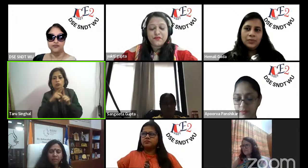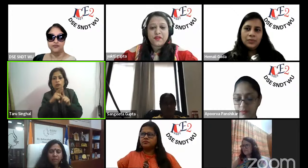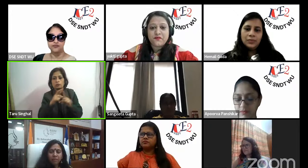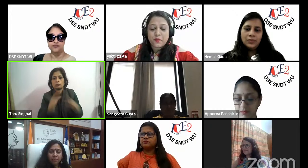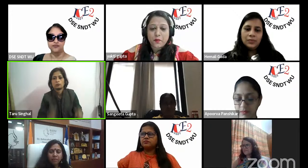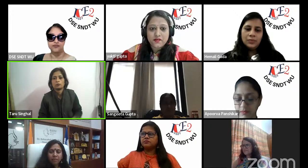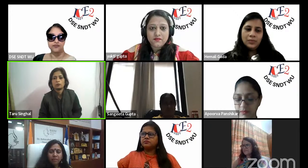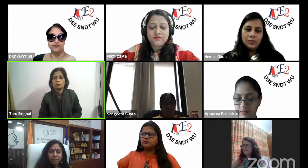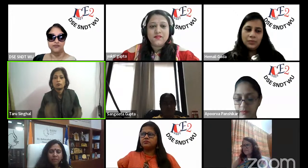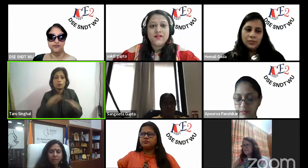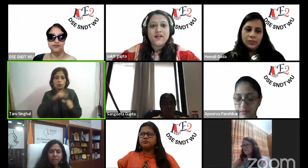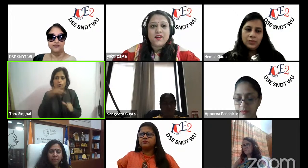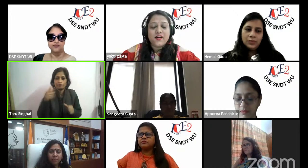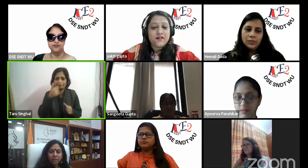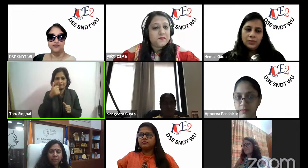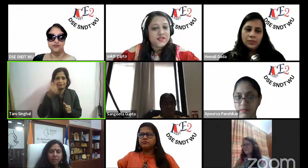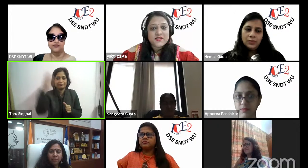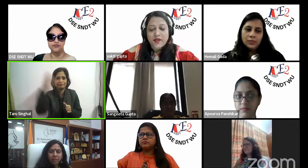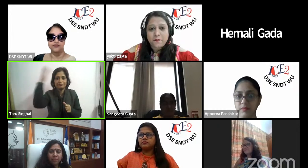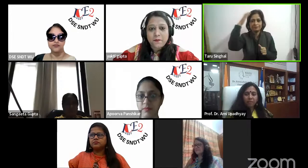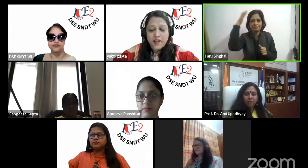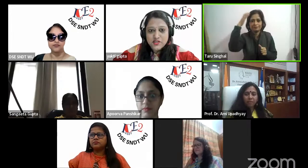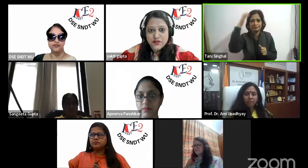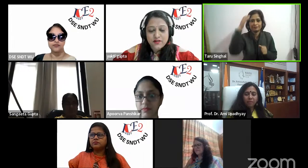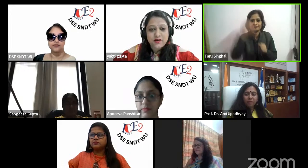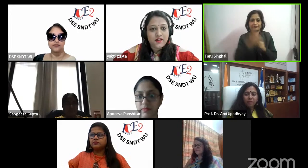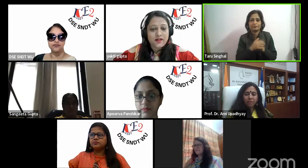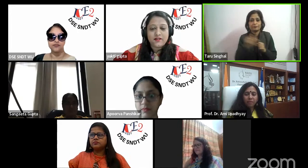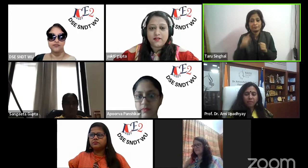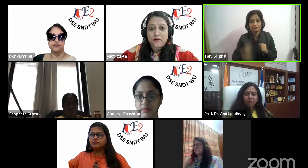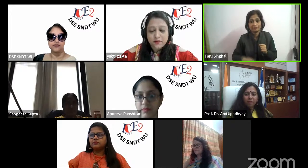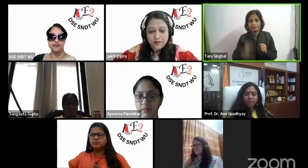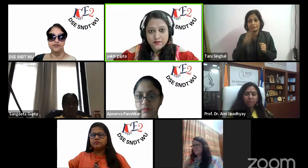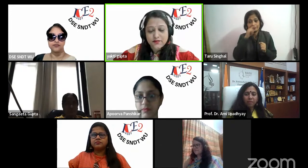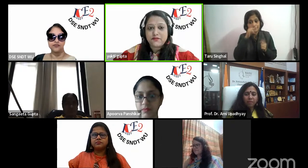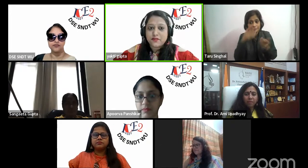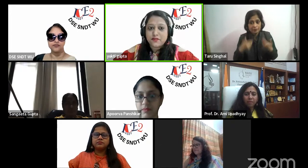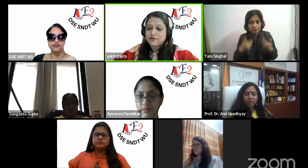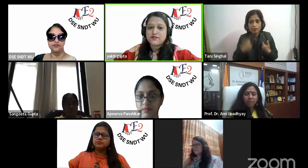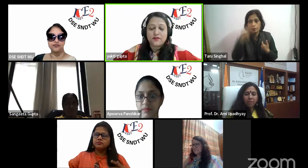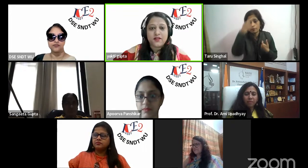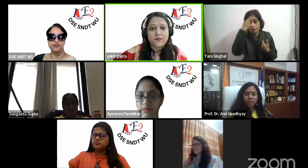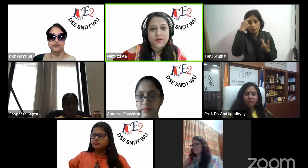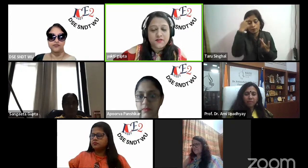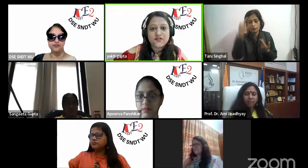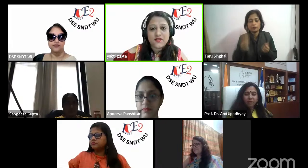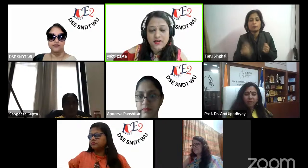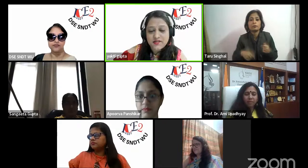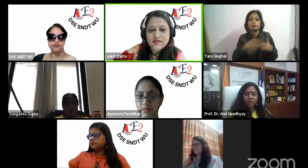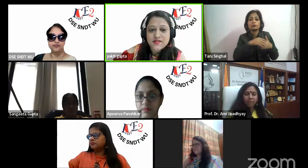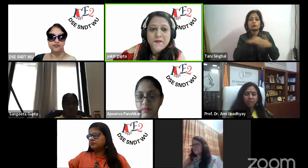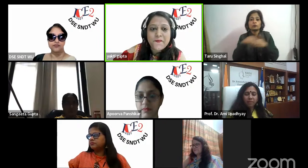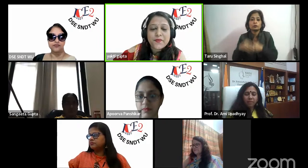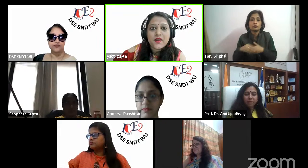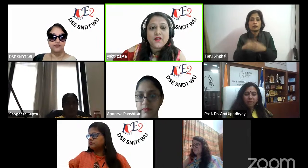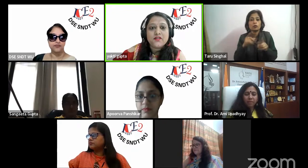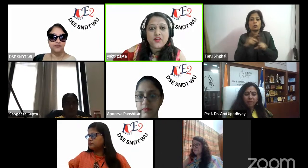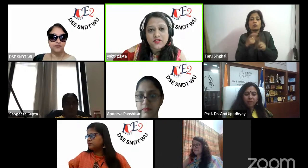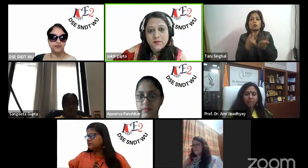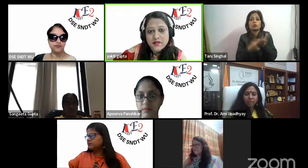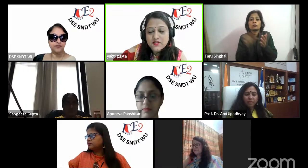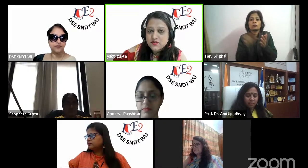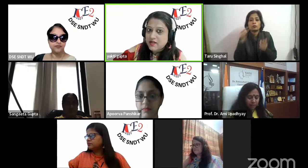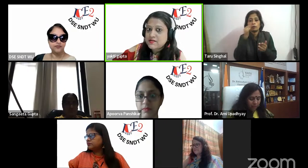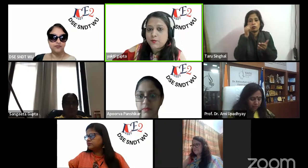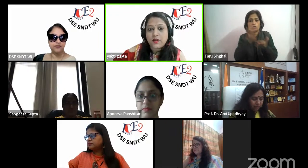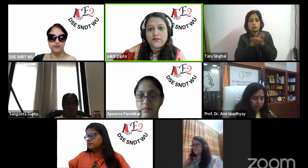Good afternoon, everyone. It's my pleasure and honor to introduce Dr. Himanshu Das.